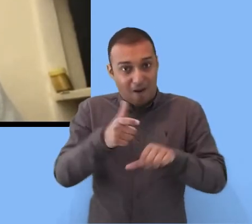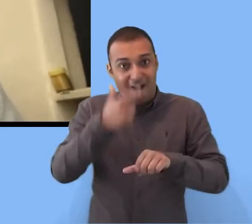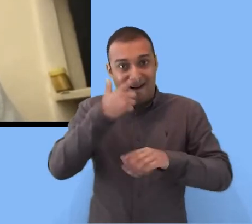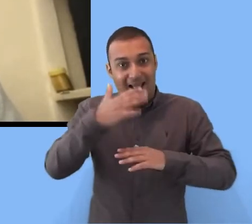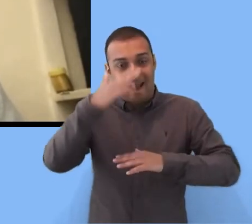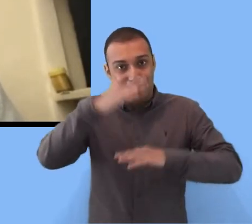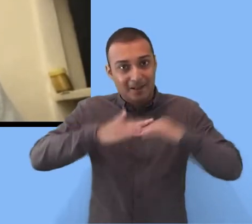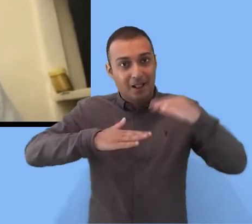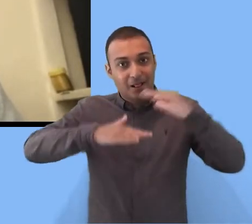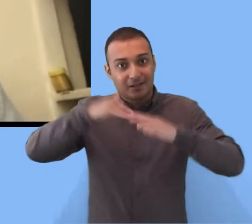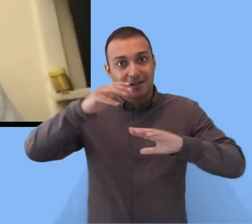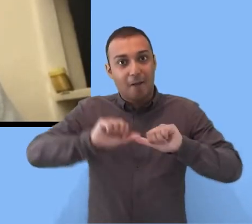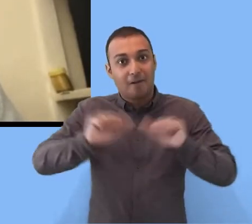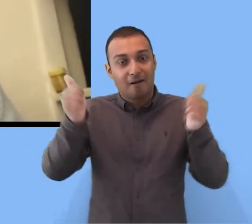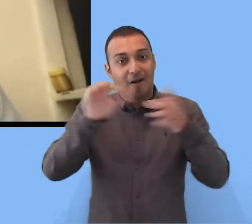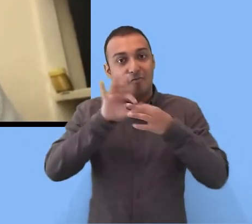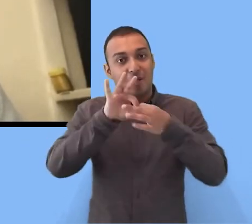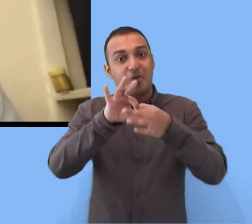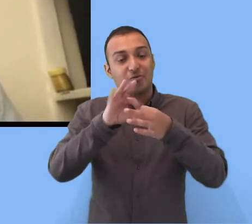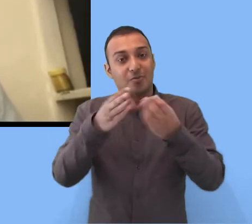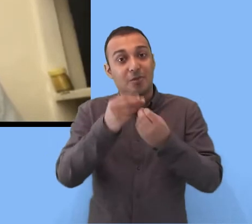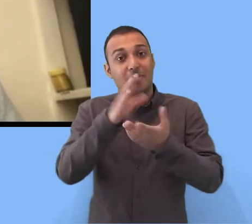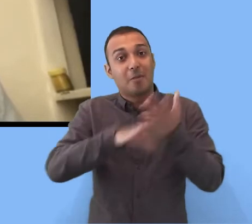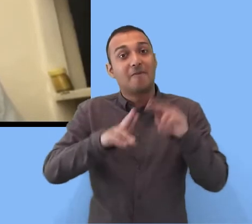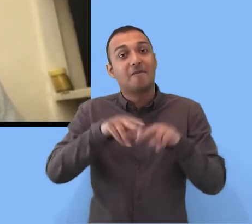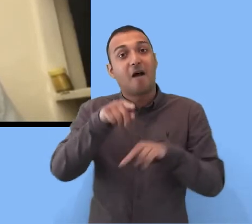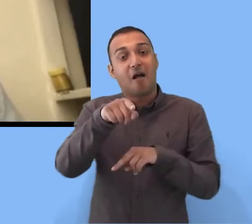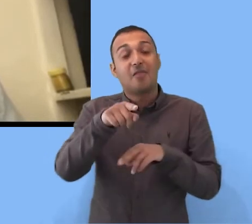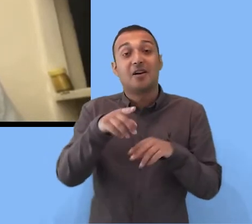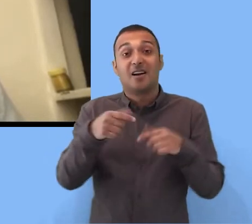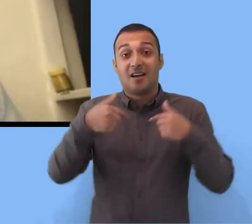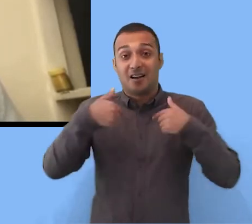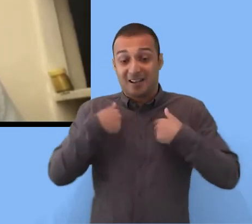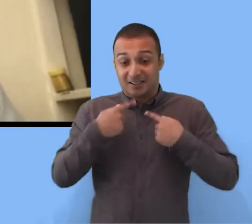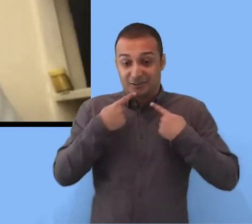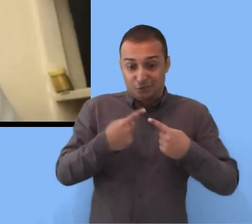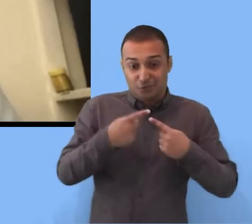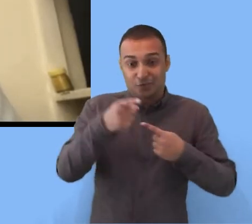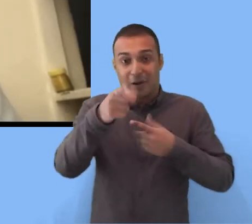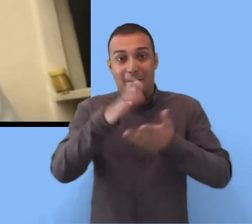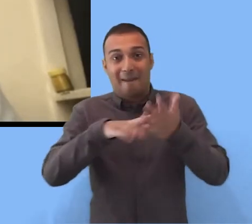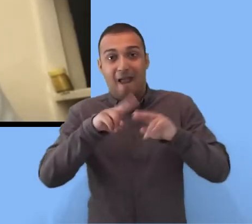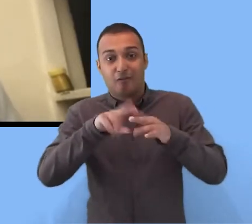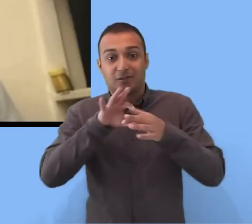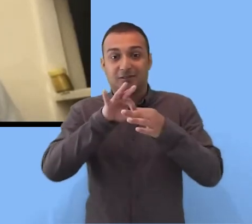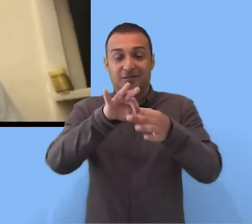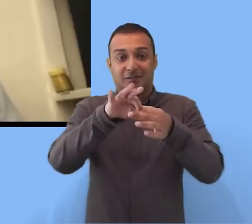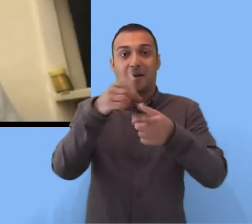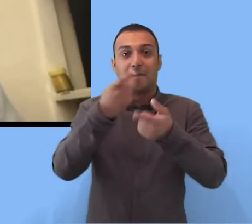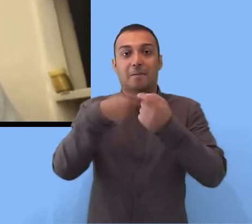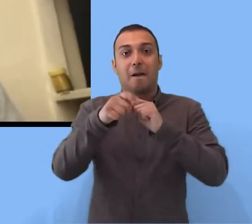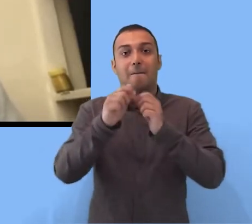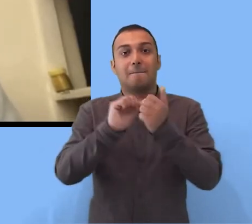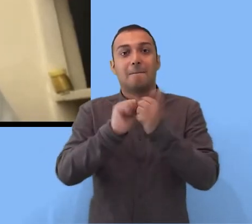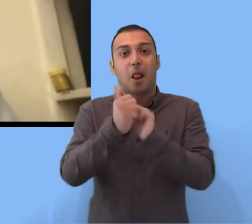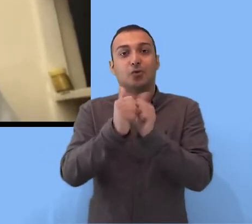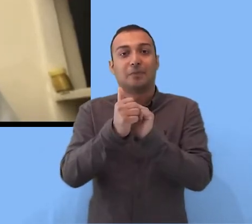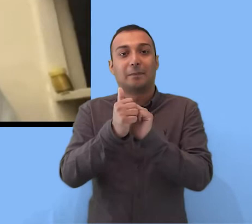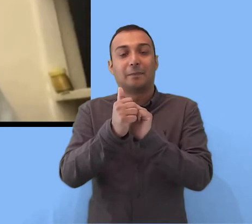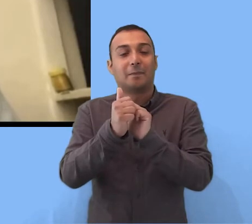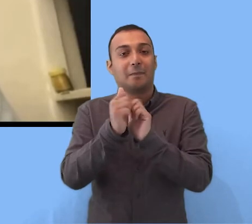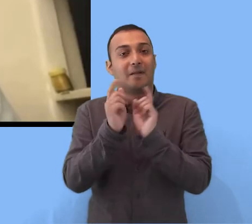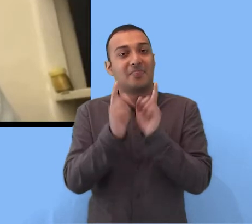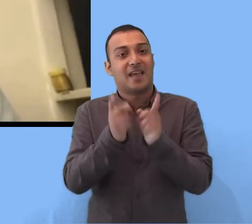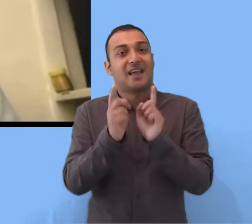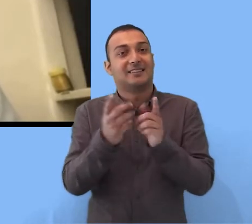and develop that parent partnership. And it's important that we create opportunities to give feedback.